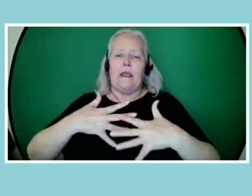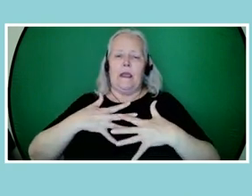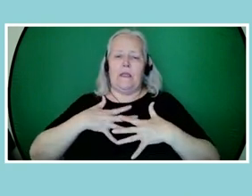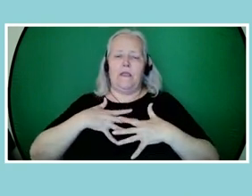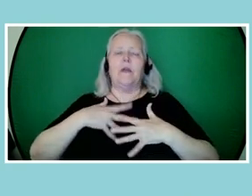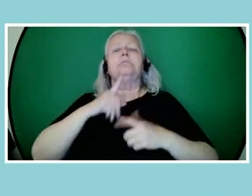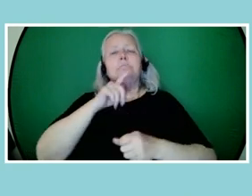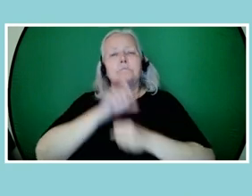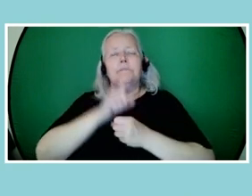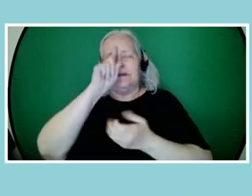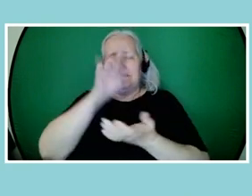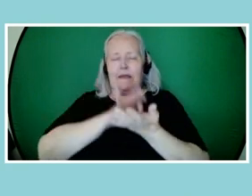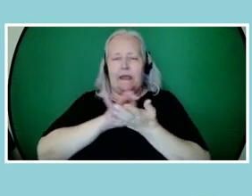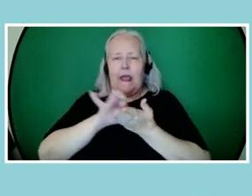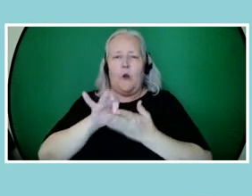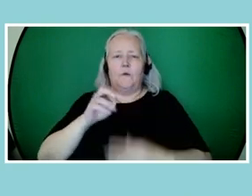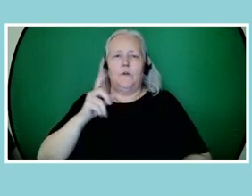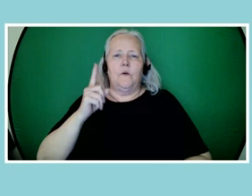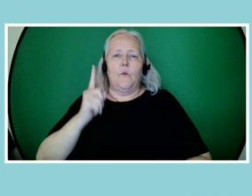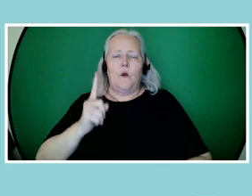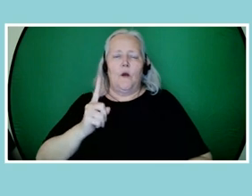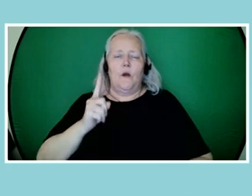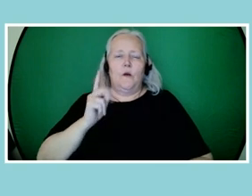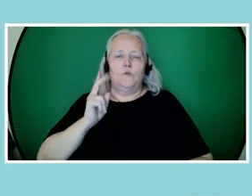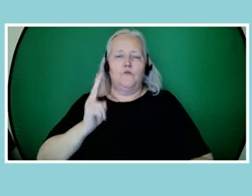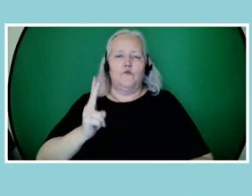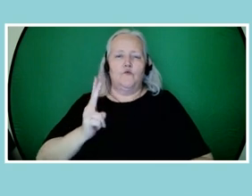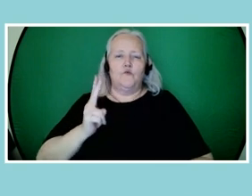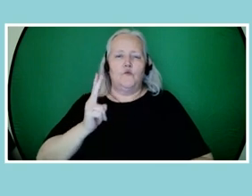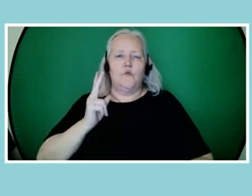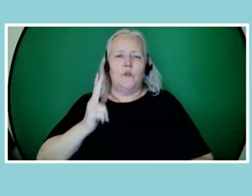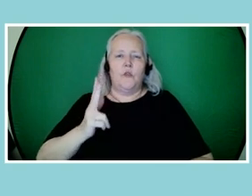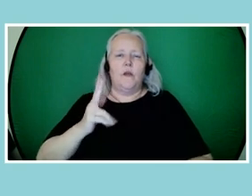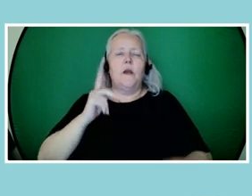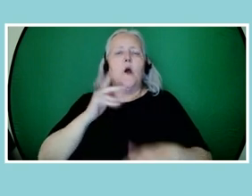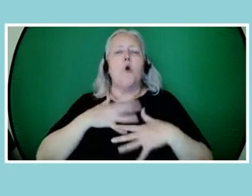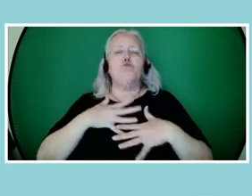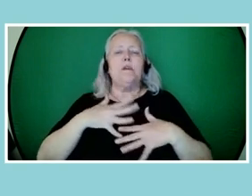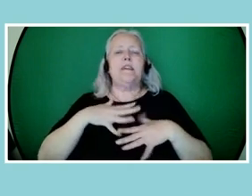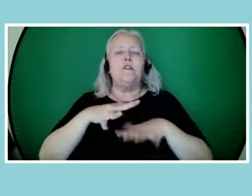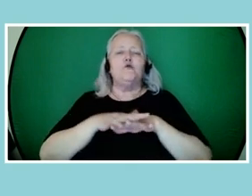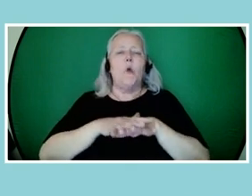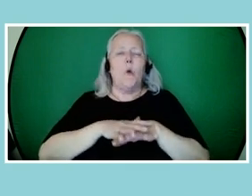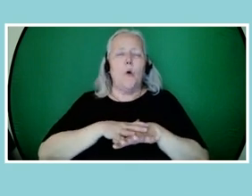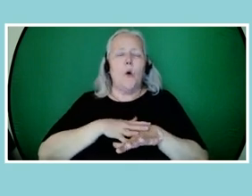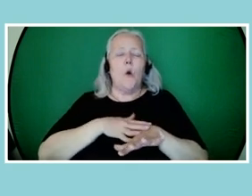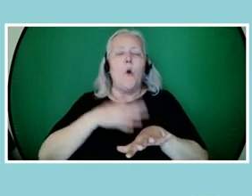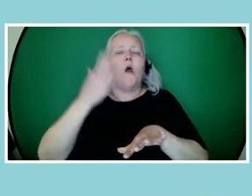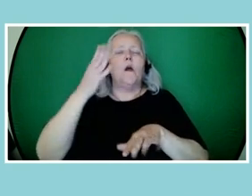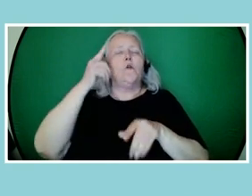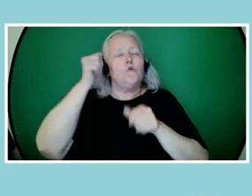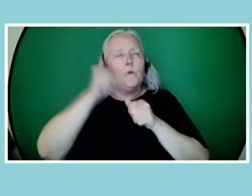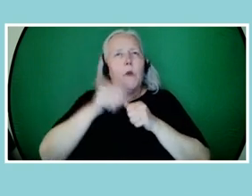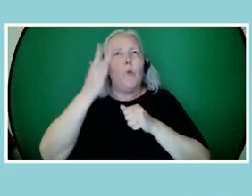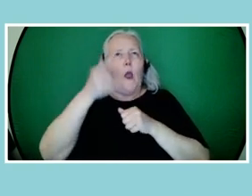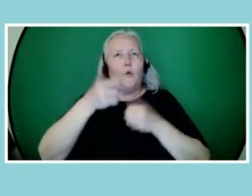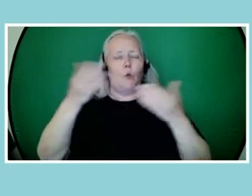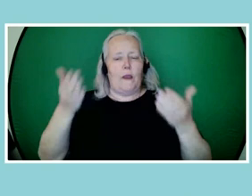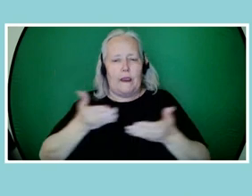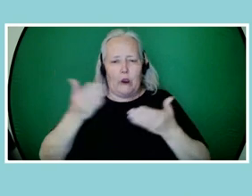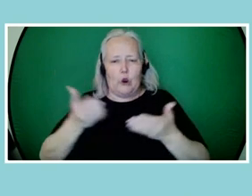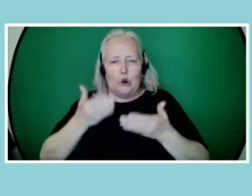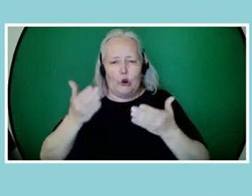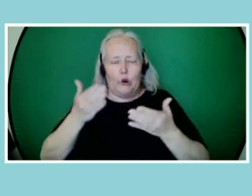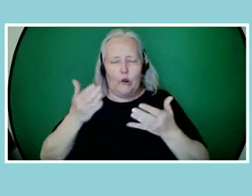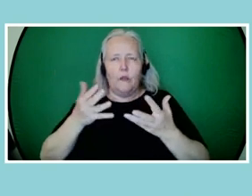10, slow down your breath, and remember why you're here. Identify a goal for what